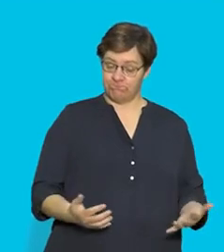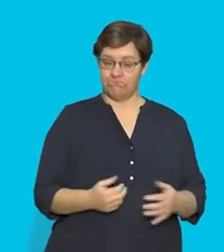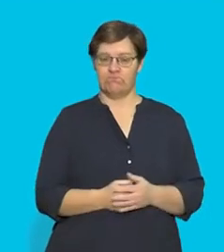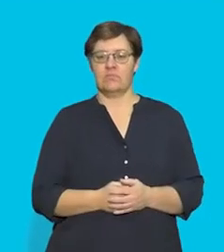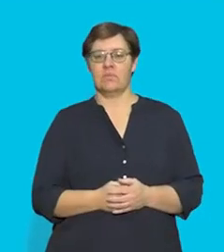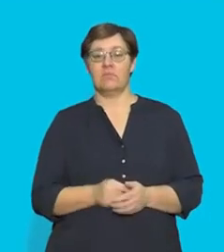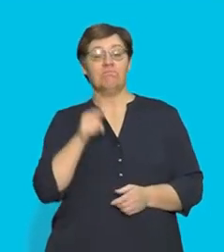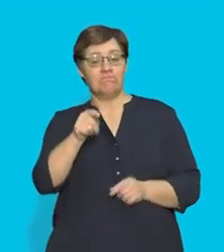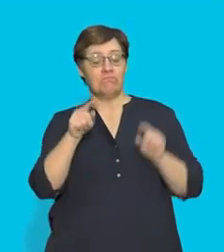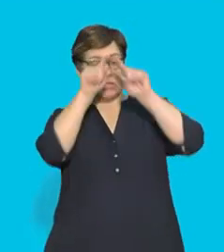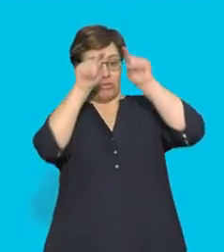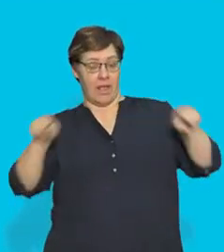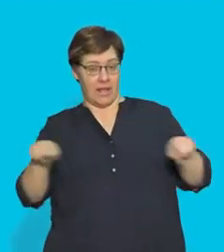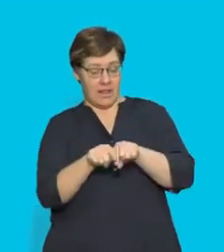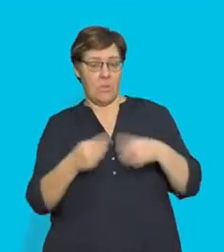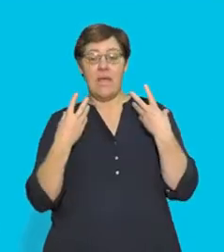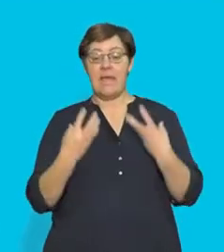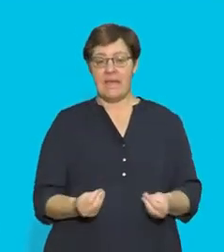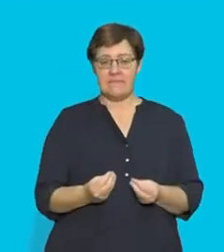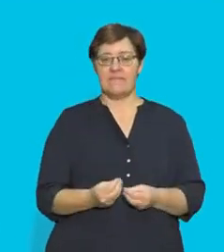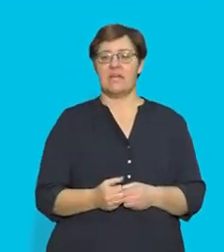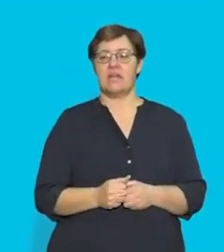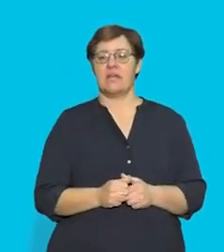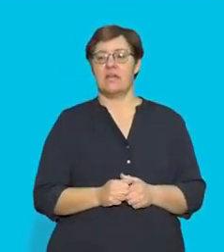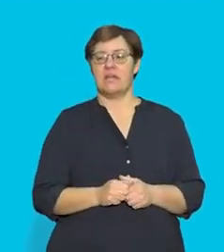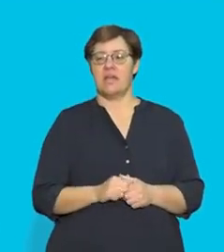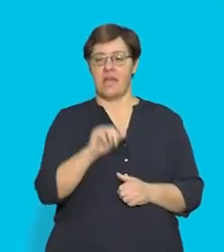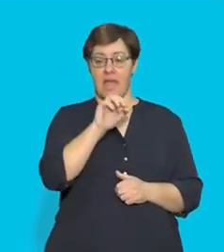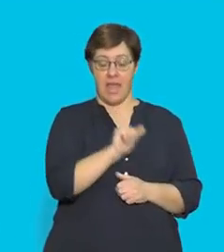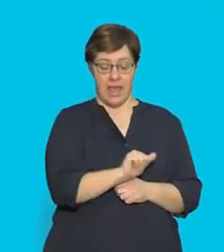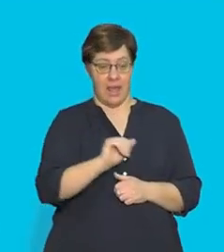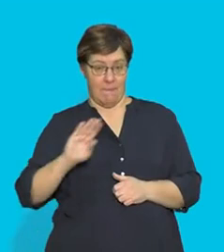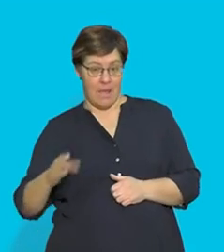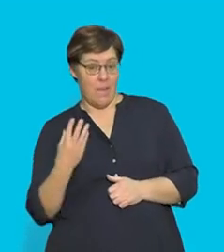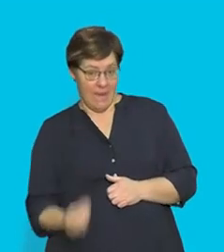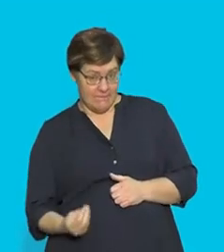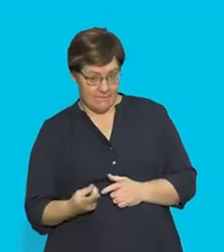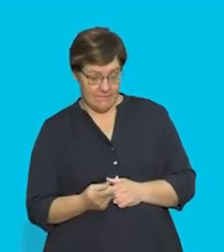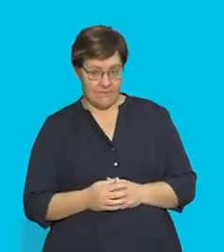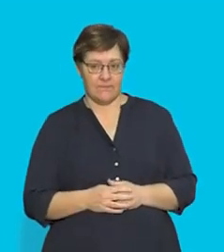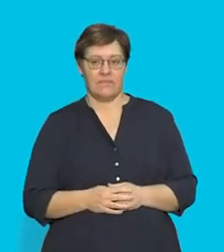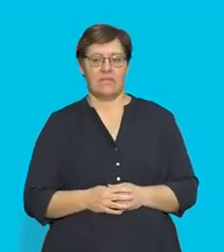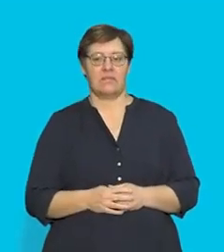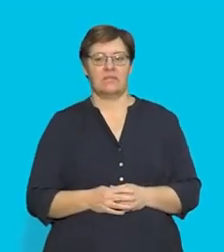so in this triangle here where we have AB, we first got to find,